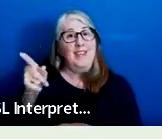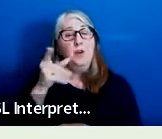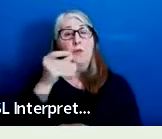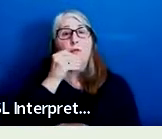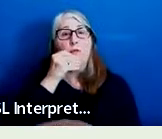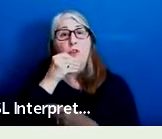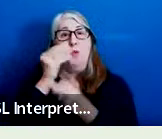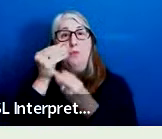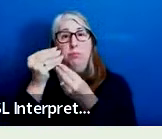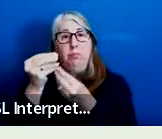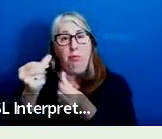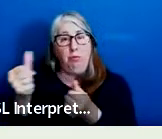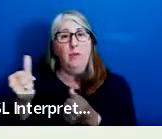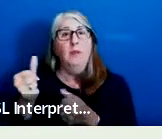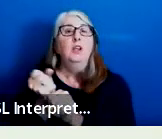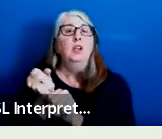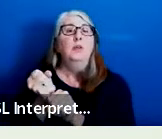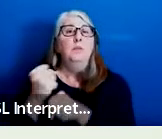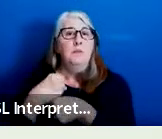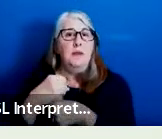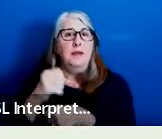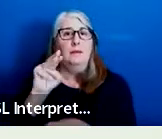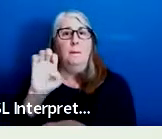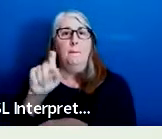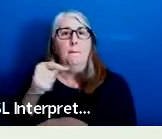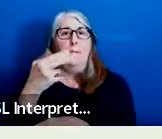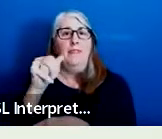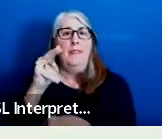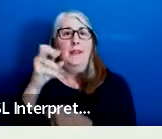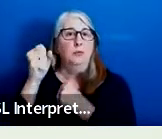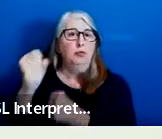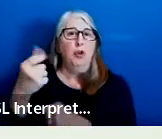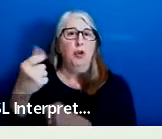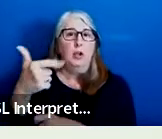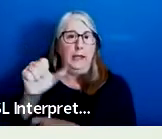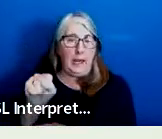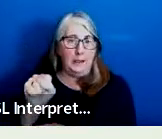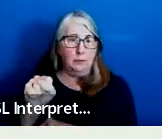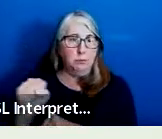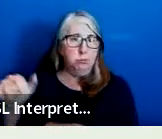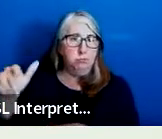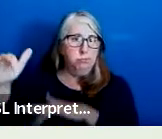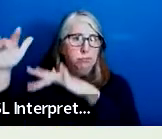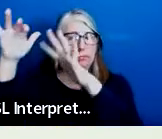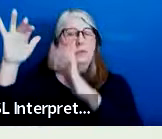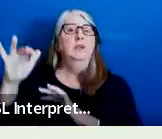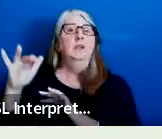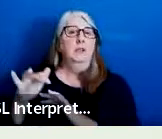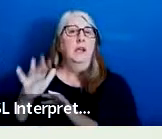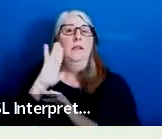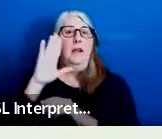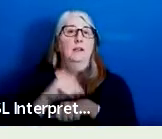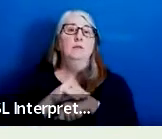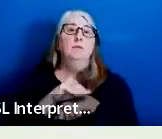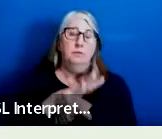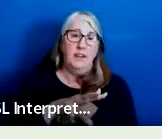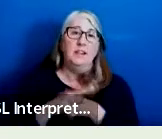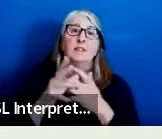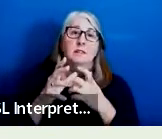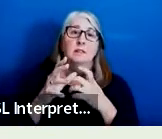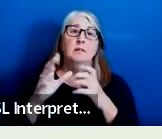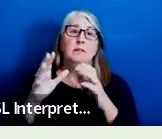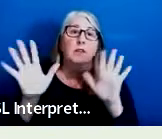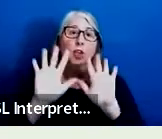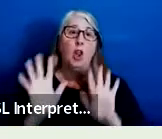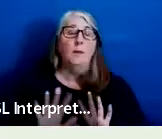produces methane. Methane is a powerful gas. It contributes to climate change. When